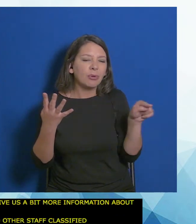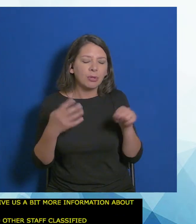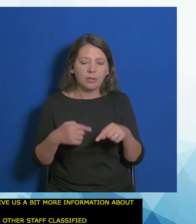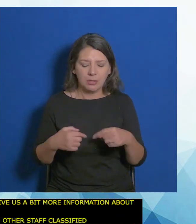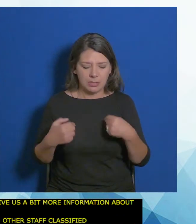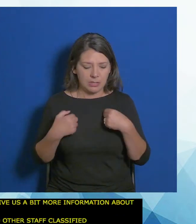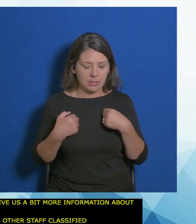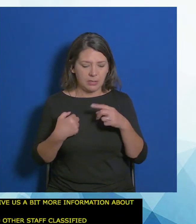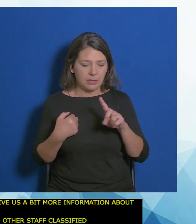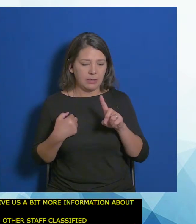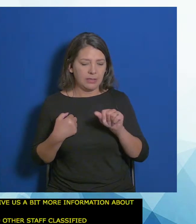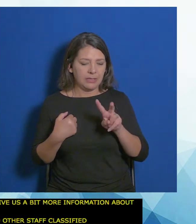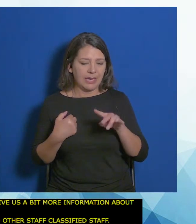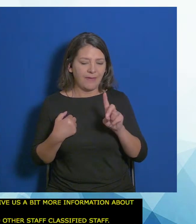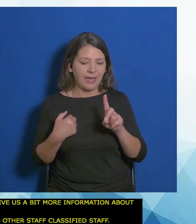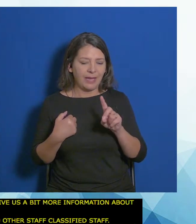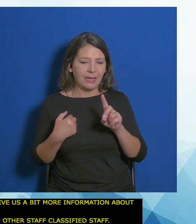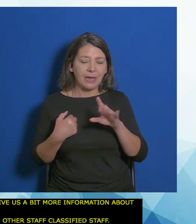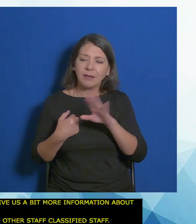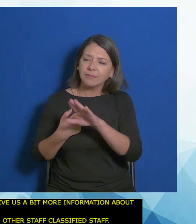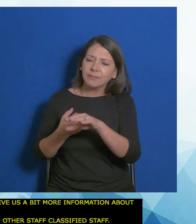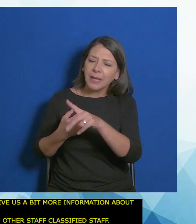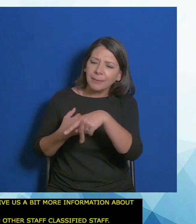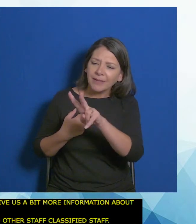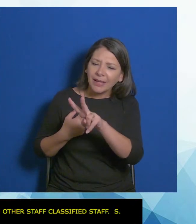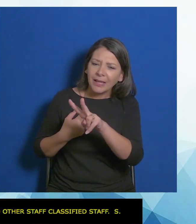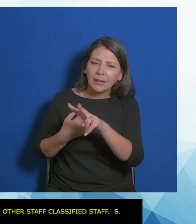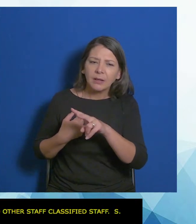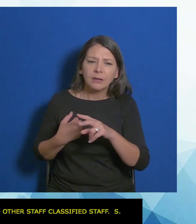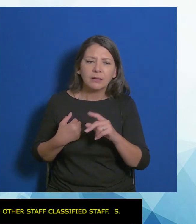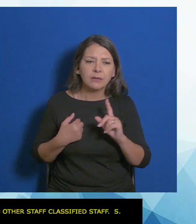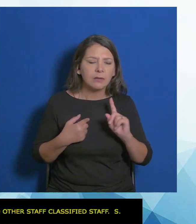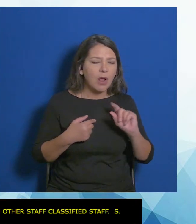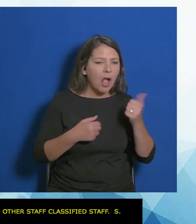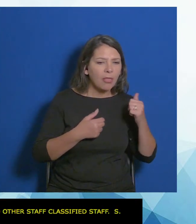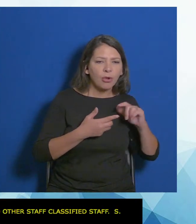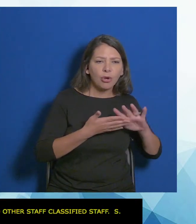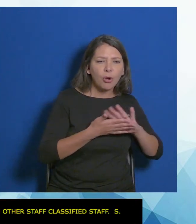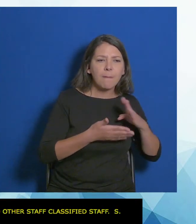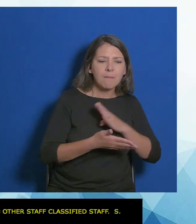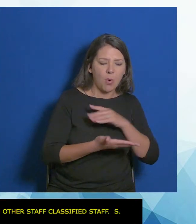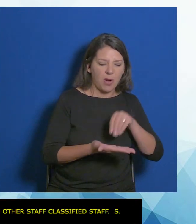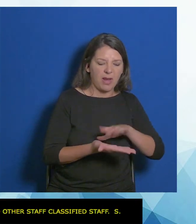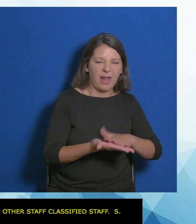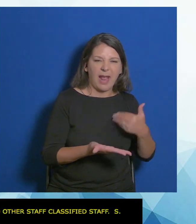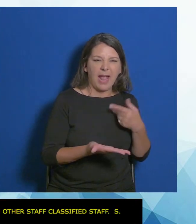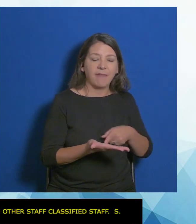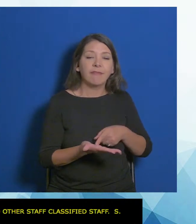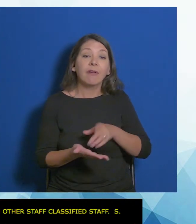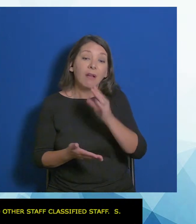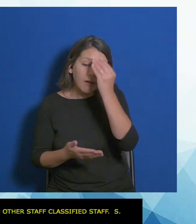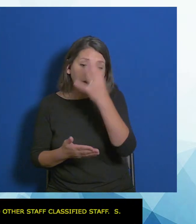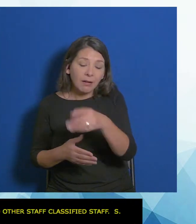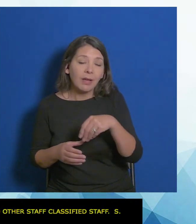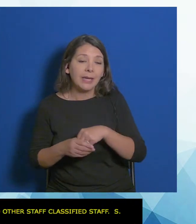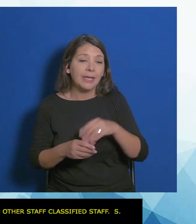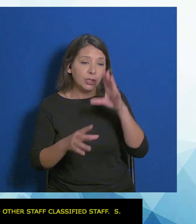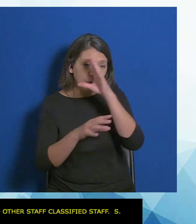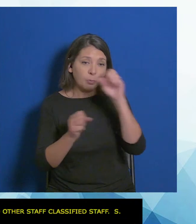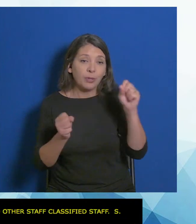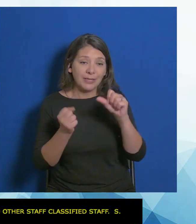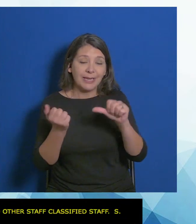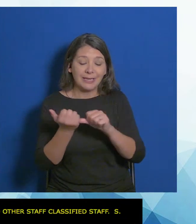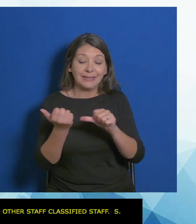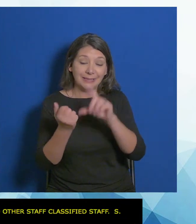is David, in the Assistant It's also in the Superintendent. board report, yes. Yeah, and the Assistant Superintendent Cooper's report, pages 12 through